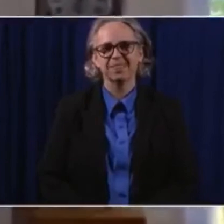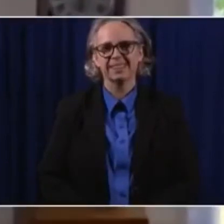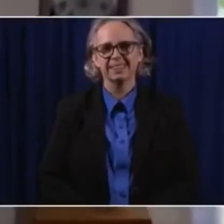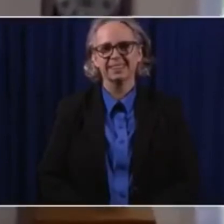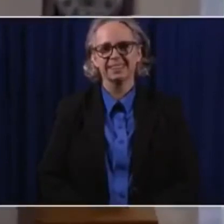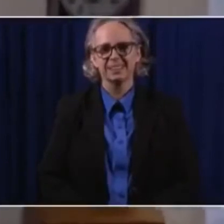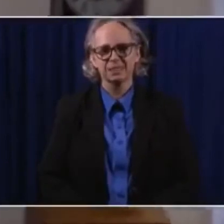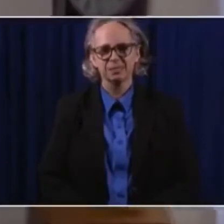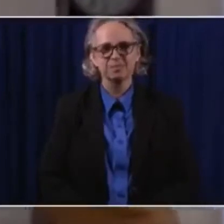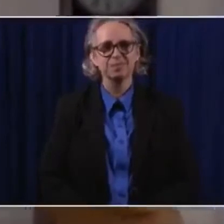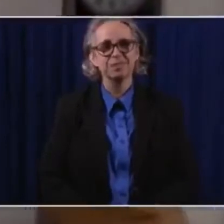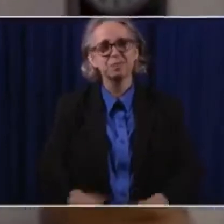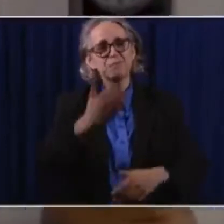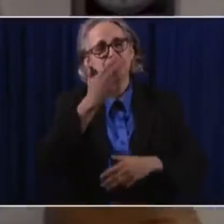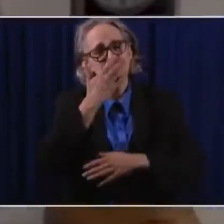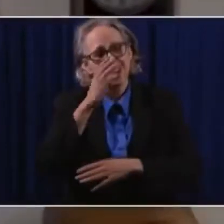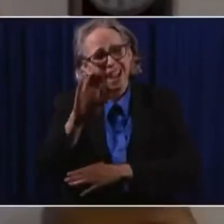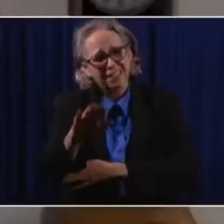afternoon, everyone.